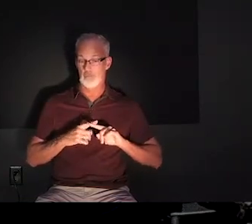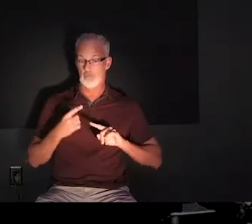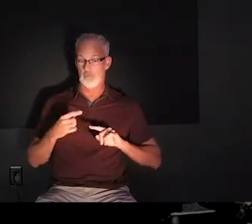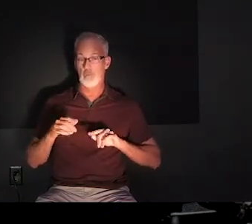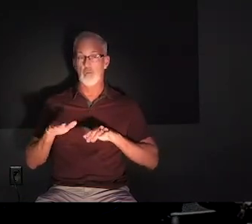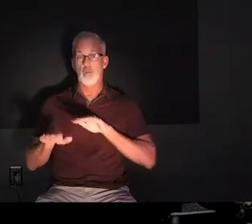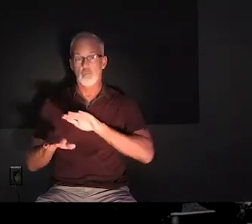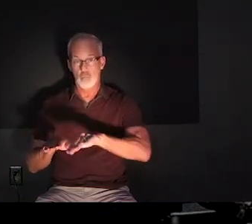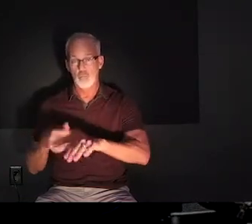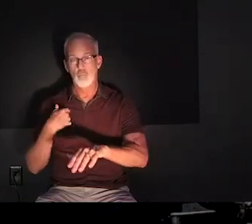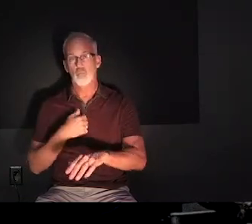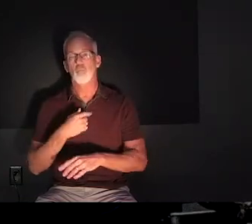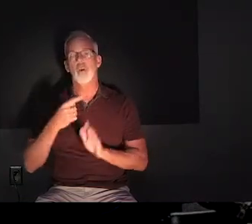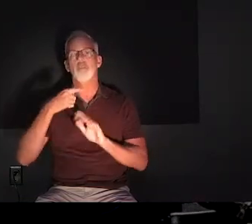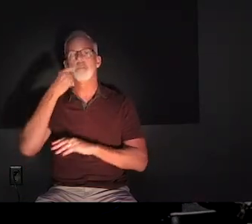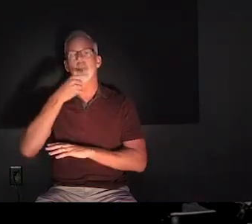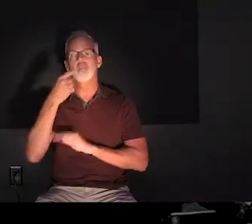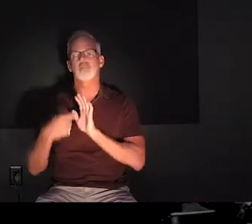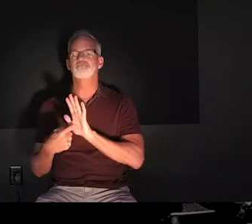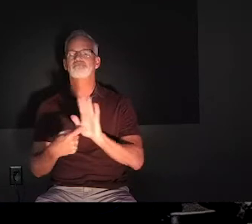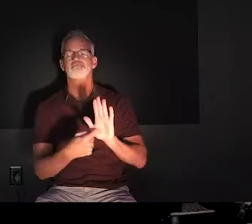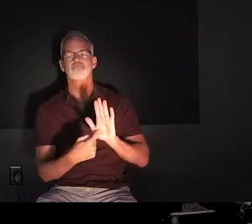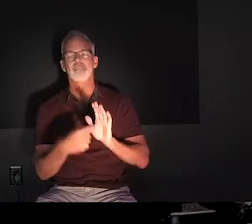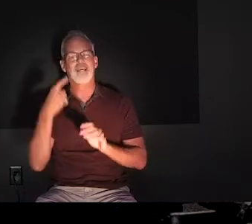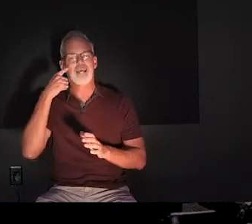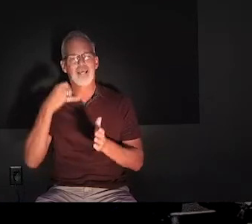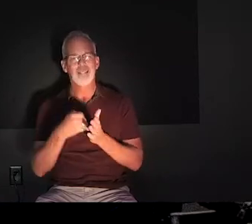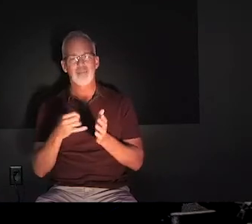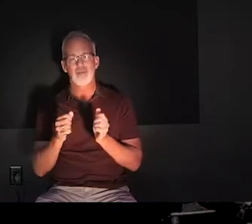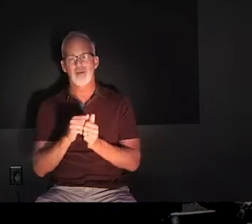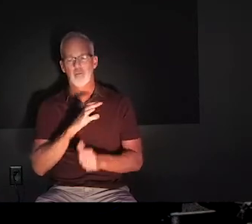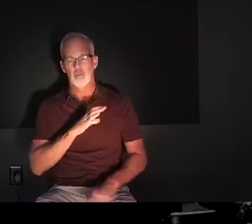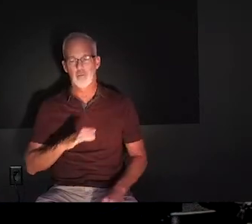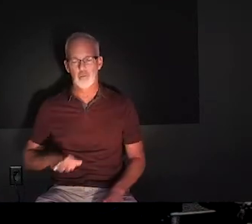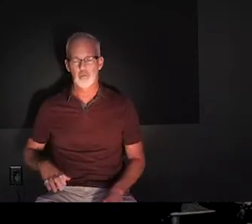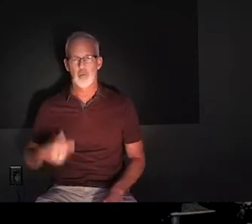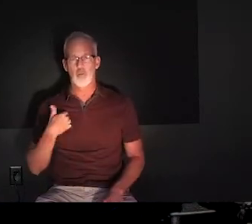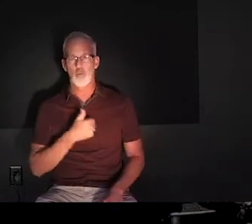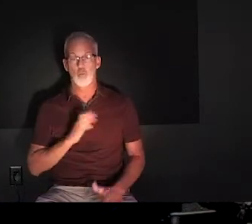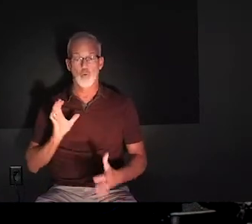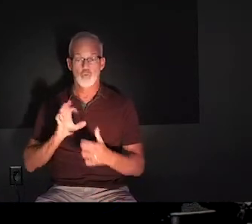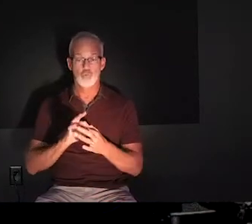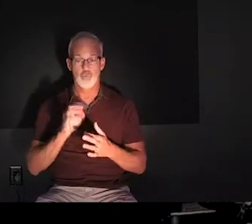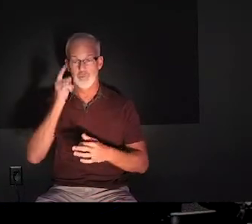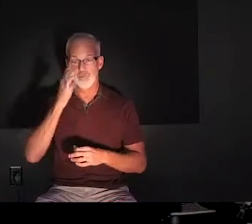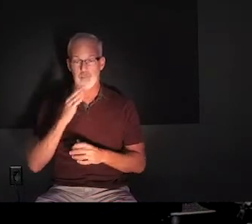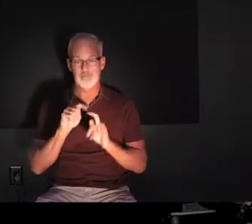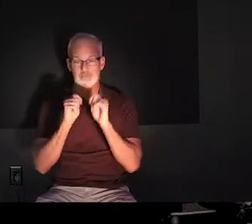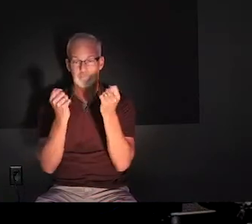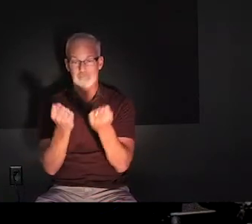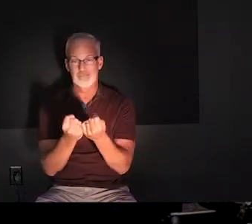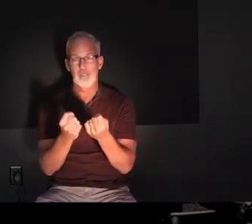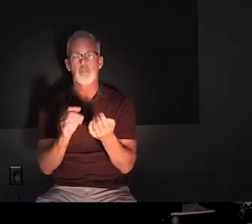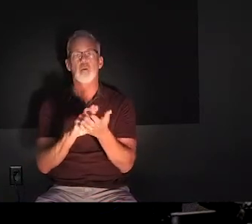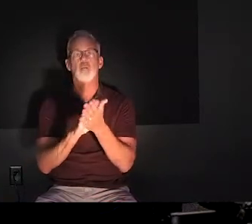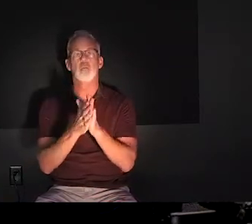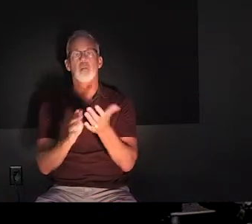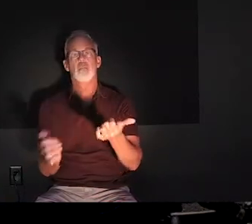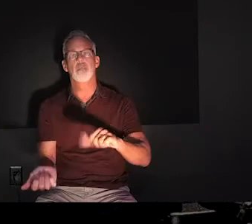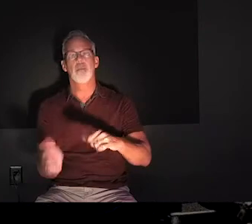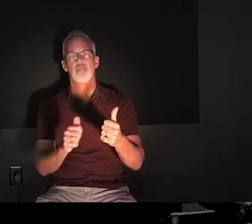the death and the resurrection of Jesus Christ, and we want to tell everybody we're on God's team, we get